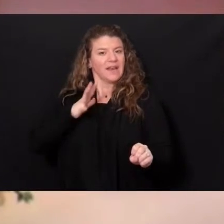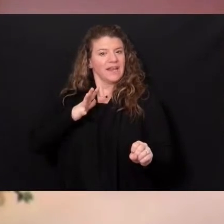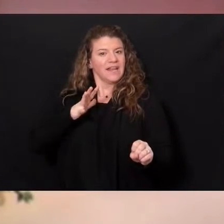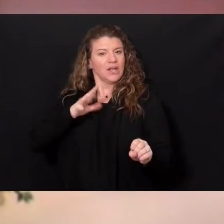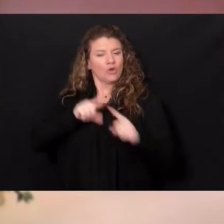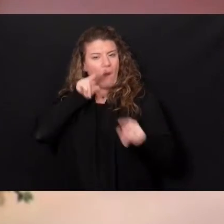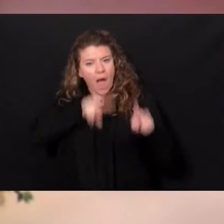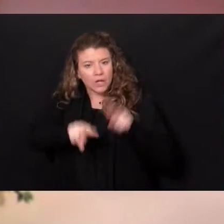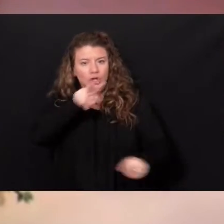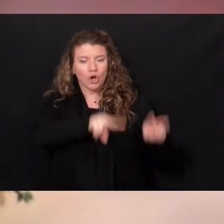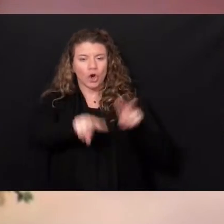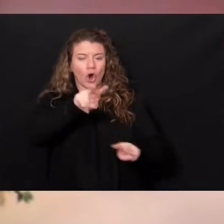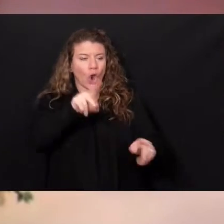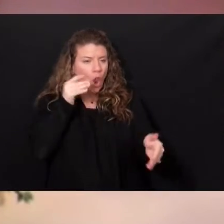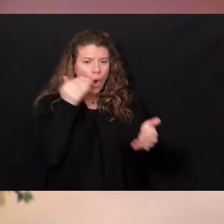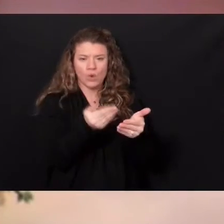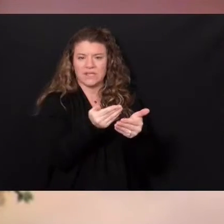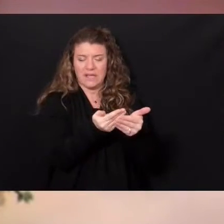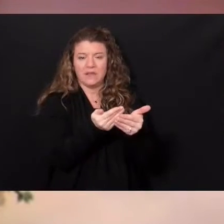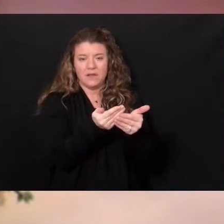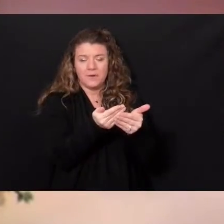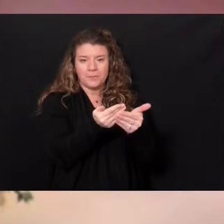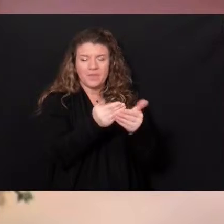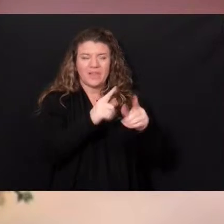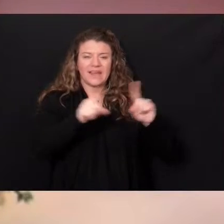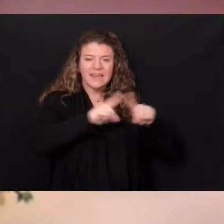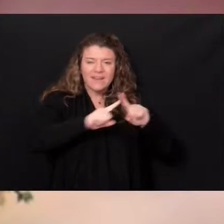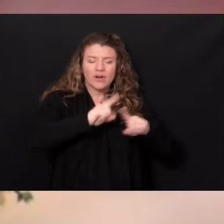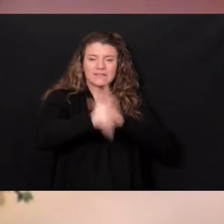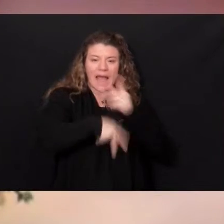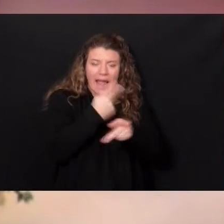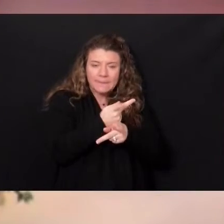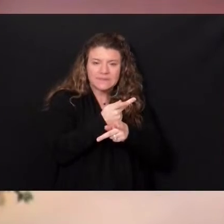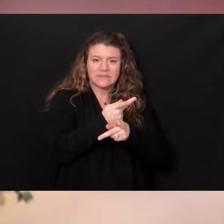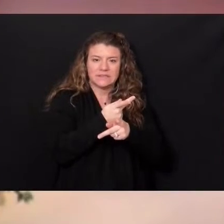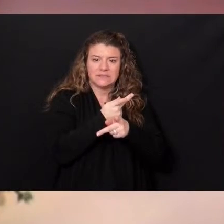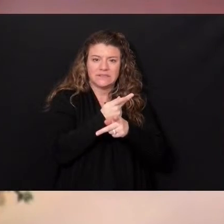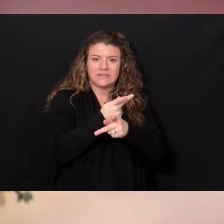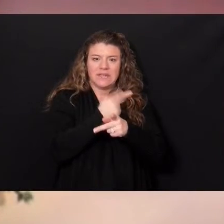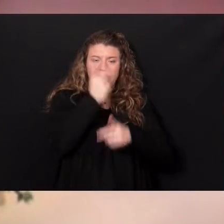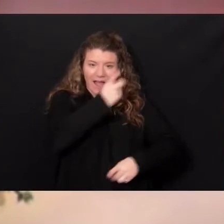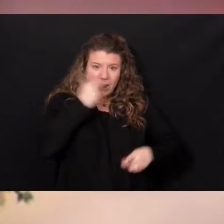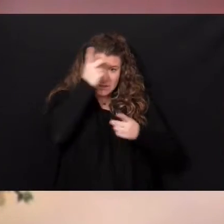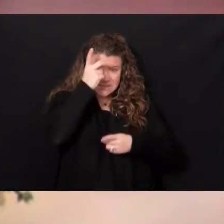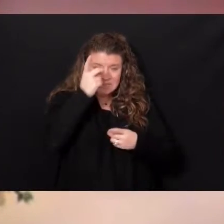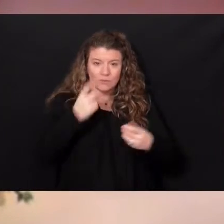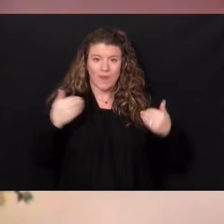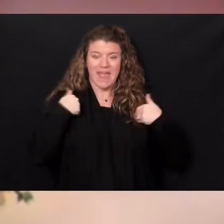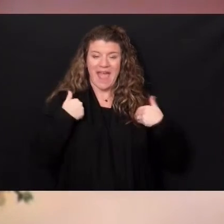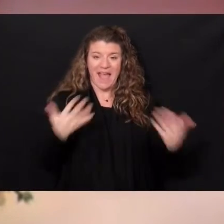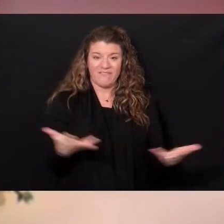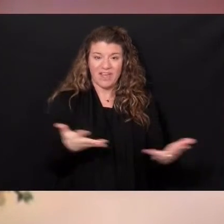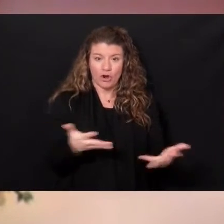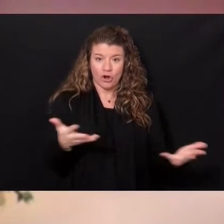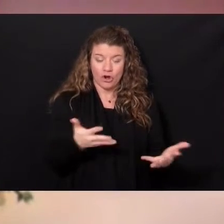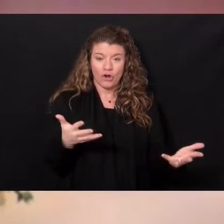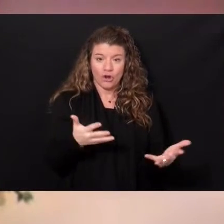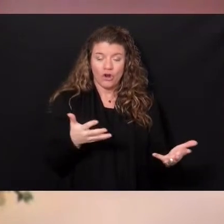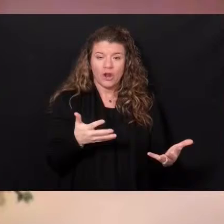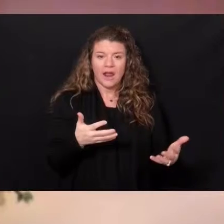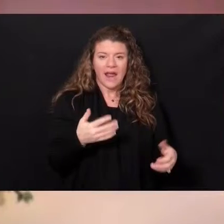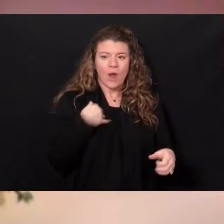to monitor very, very closely the types of viruses that exist in West Virginia as we'll look, and we'll